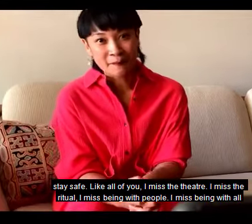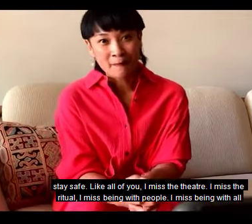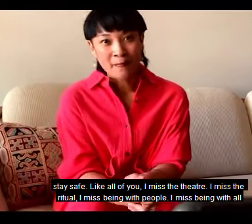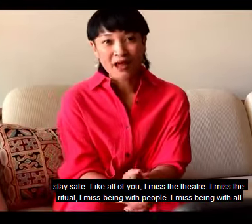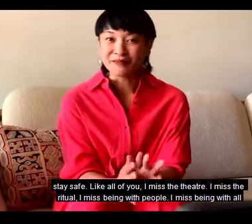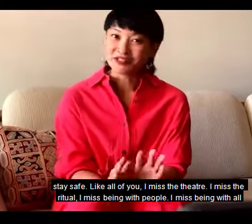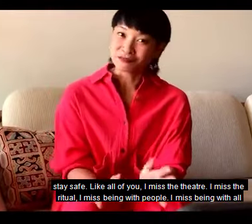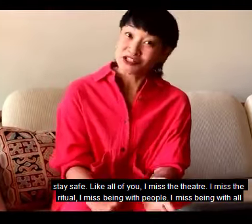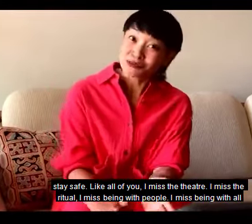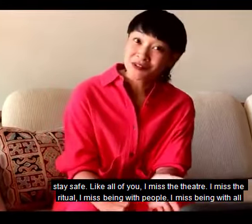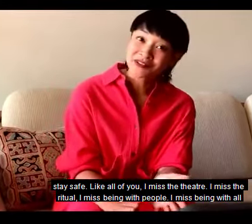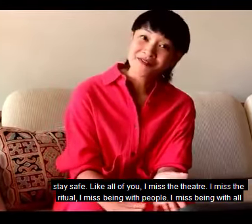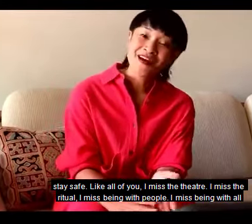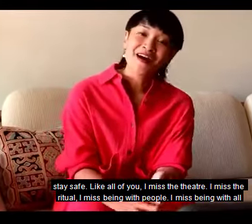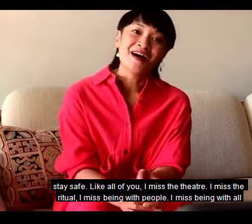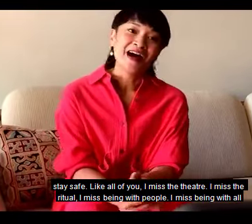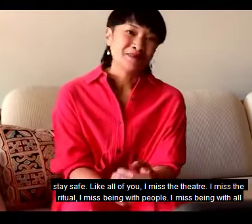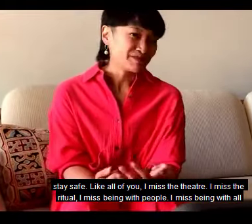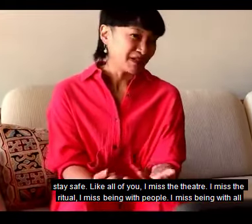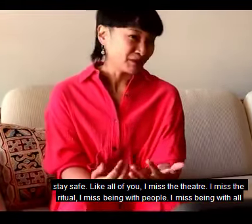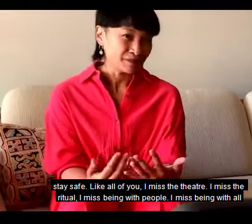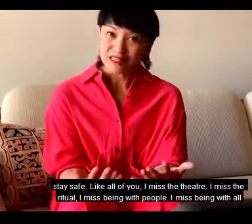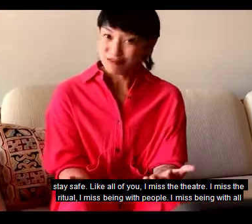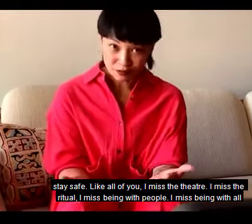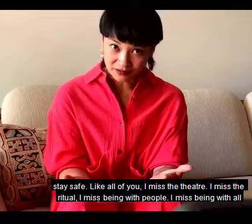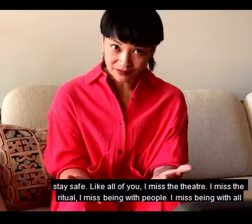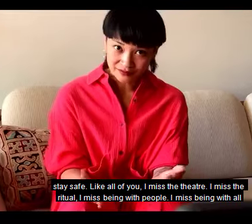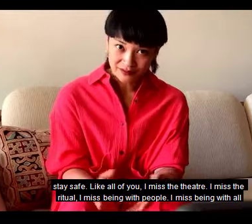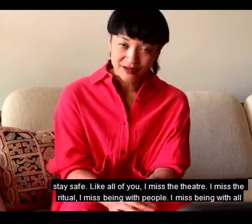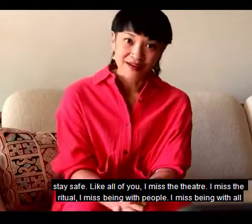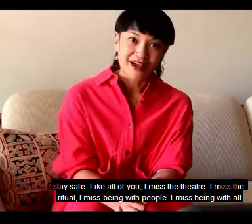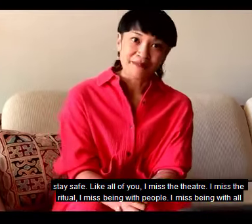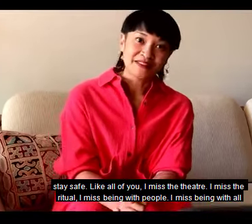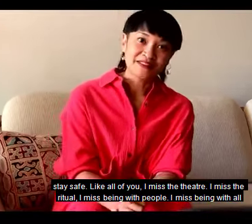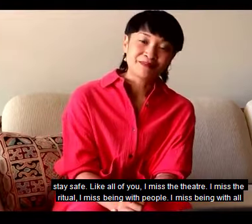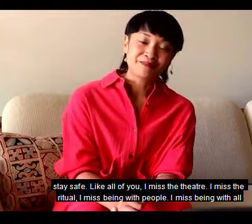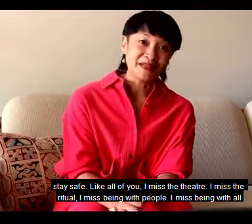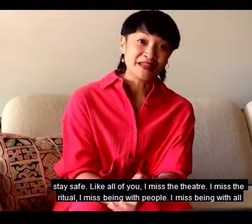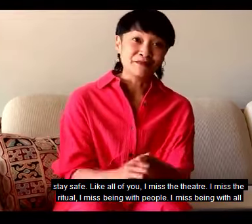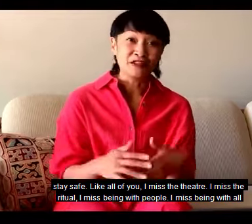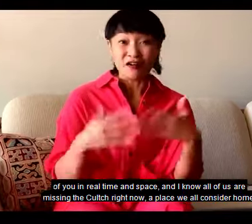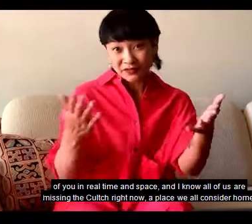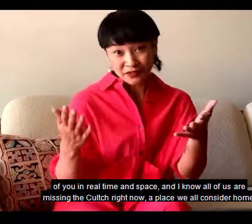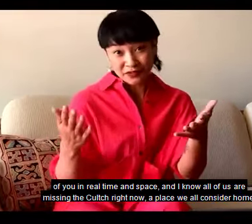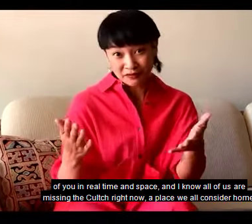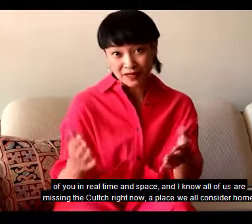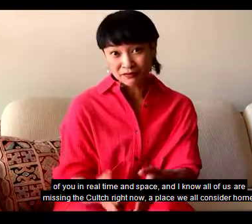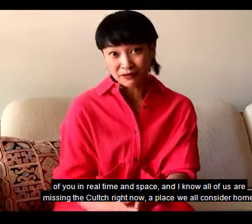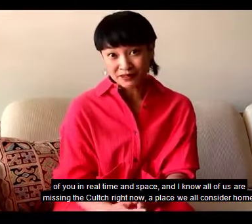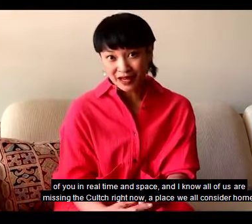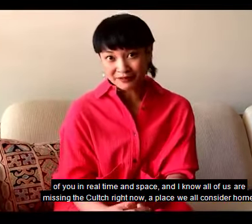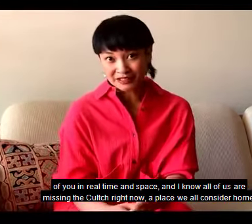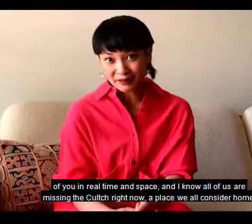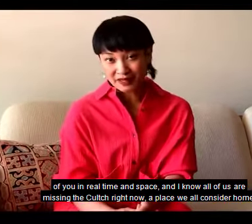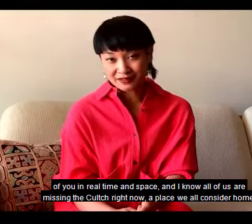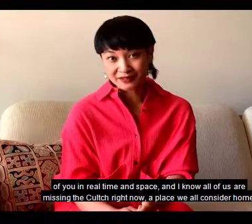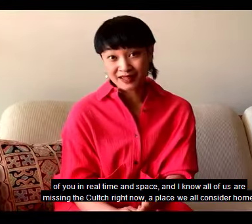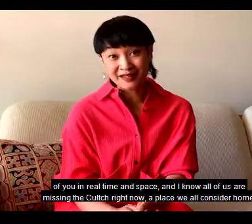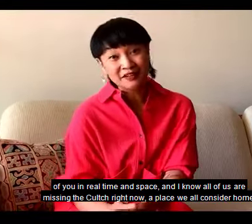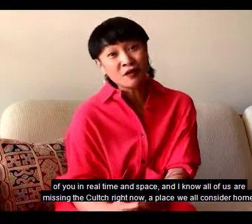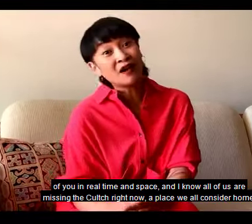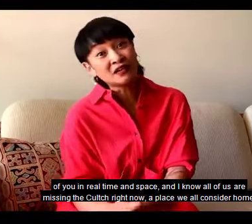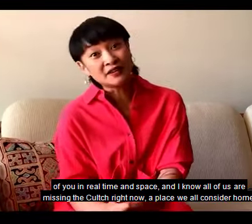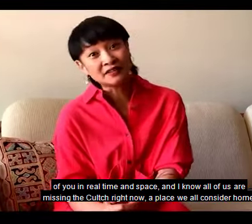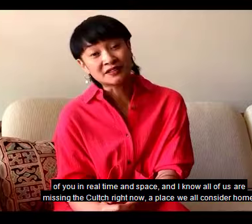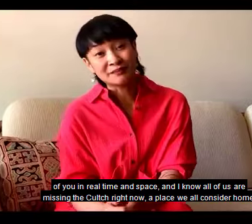theater. I miss the ritual. I miss being with people. I miss being with all of you in real time and space.